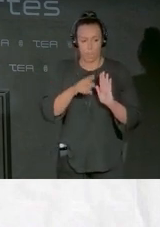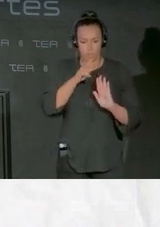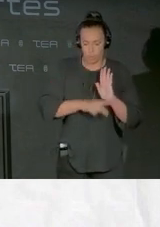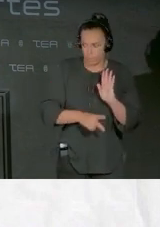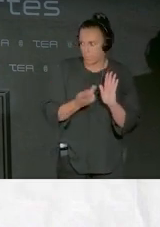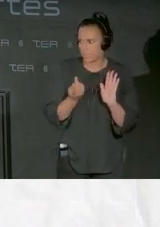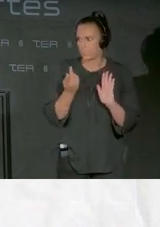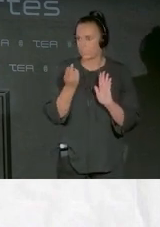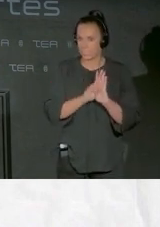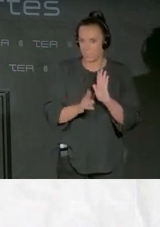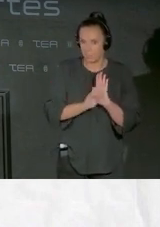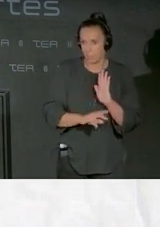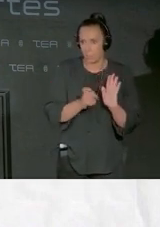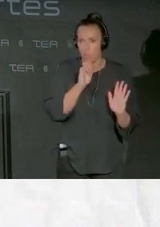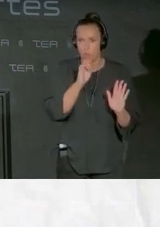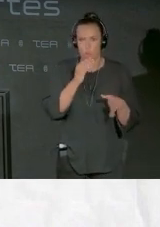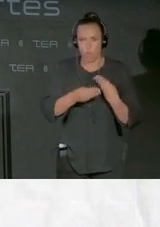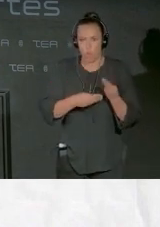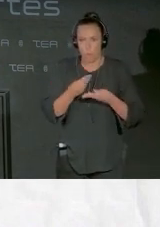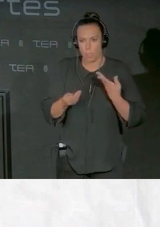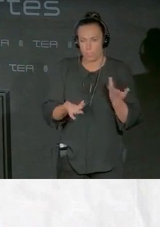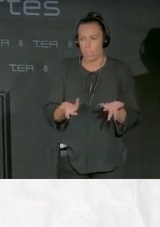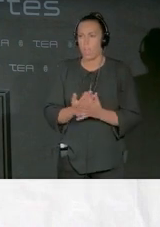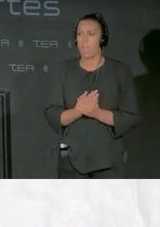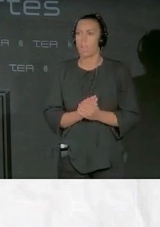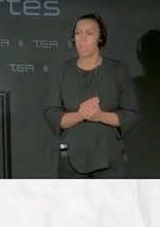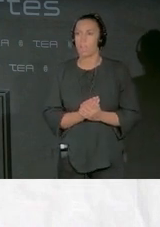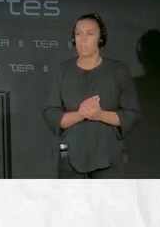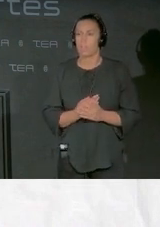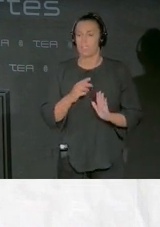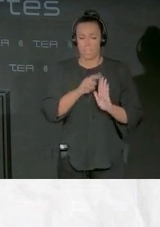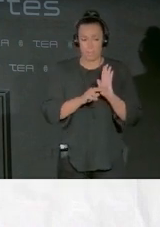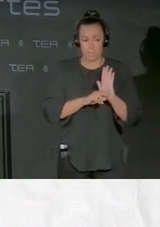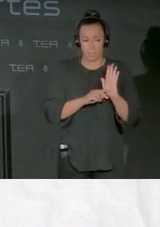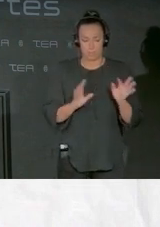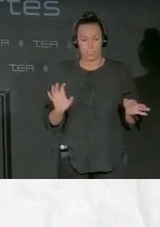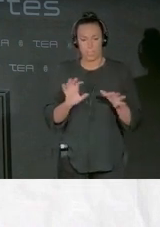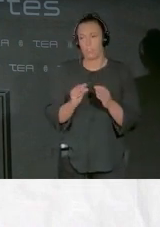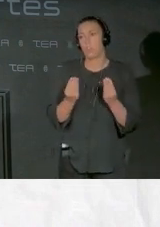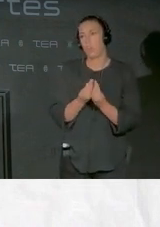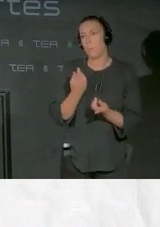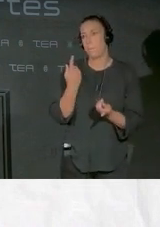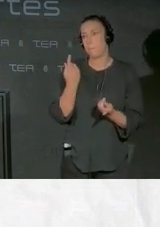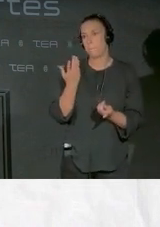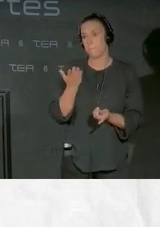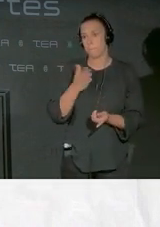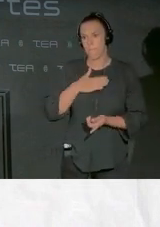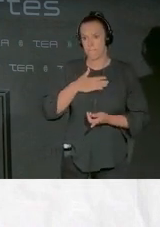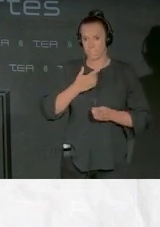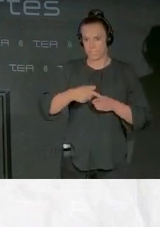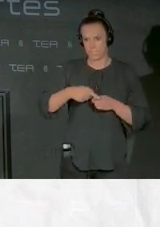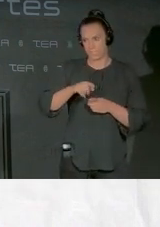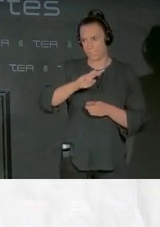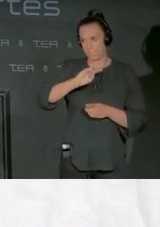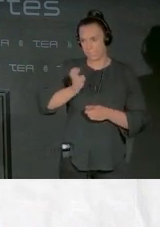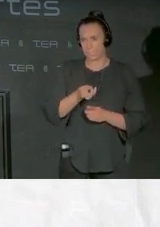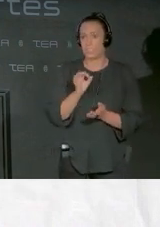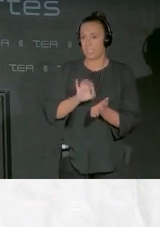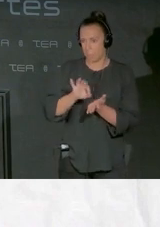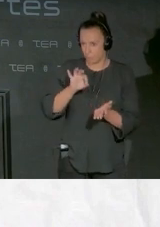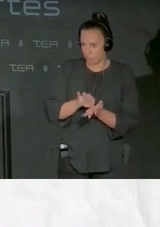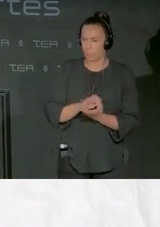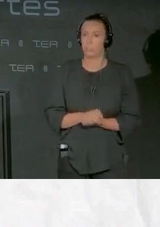services of the sector, so how the regulations sort of impact on the sector. We looked at employment and education needs, so looking at